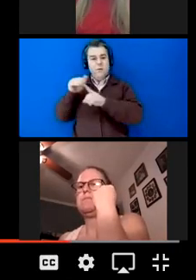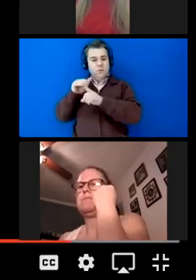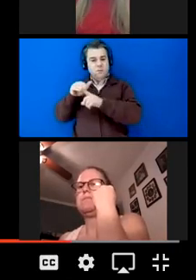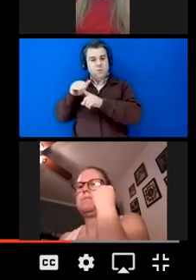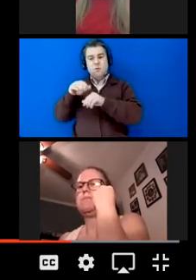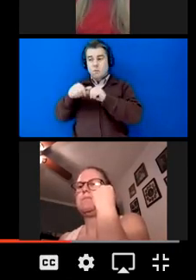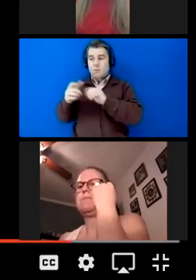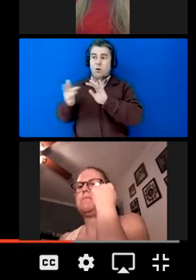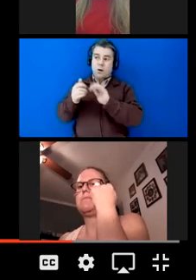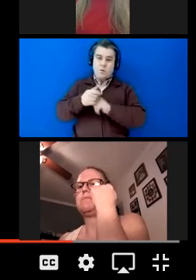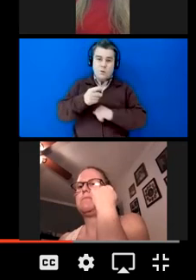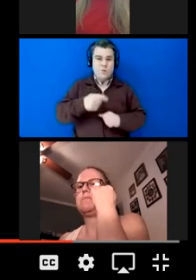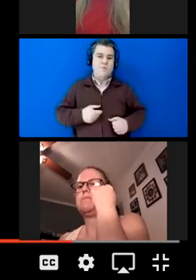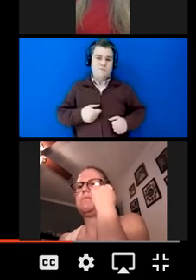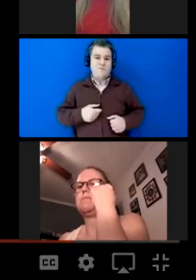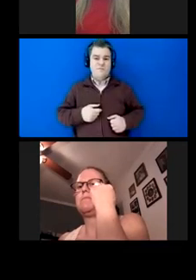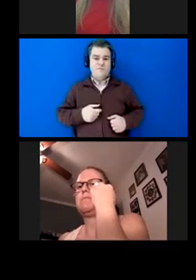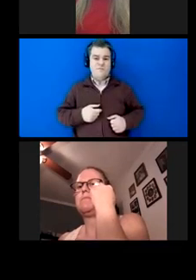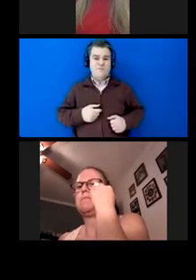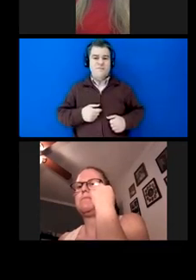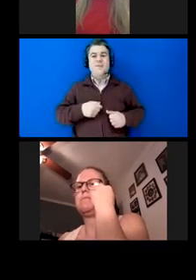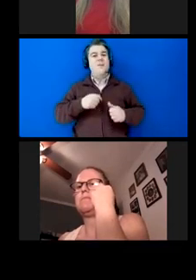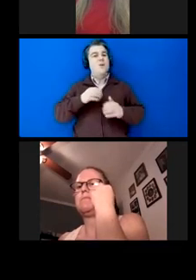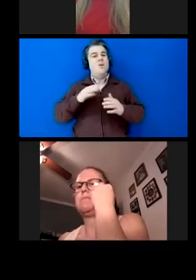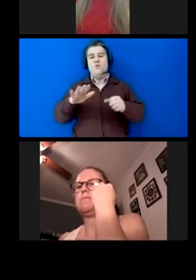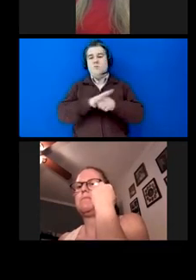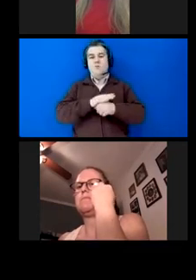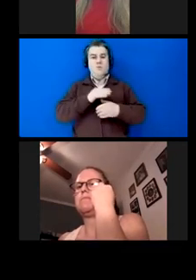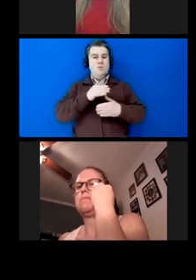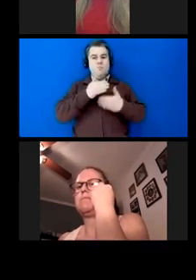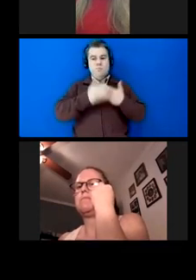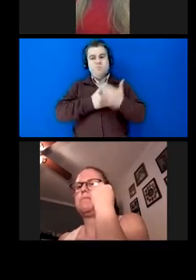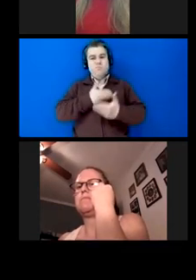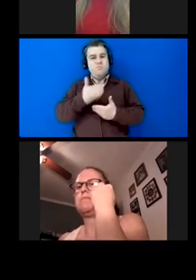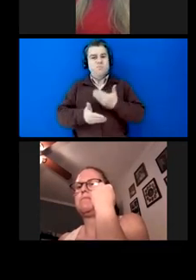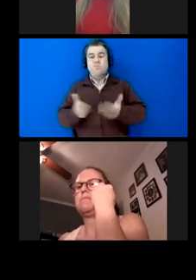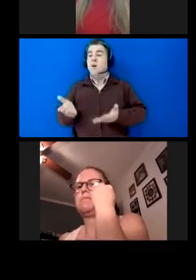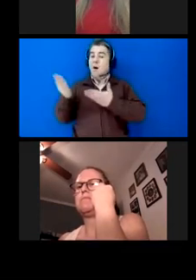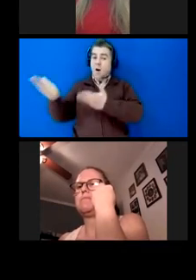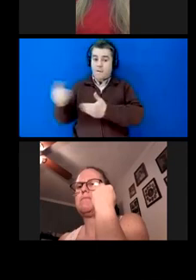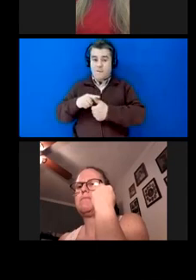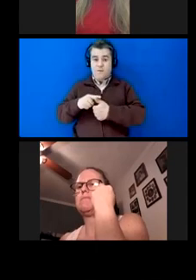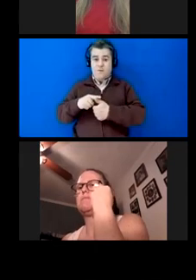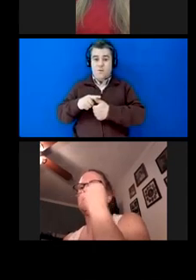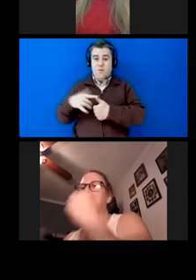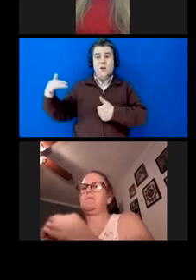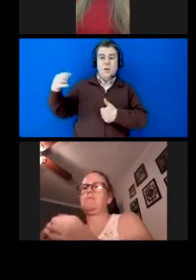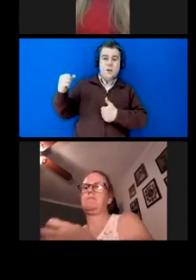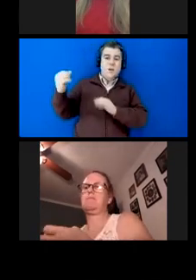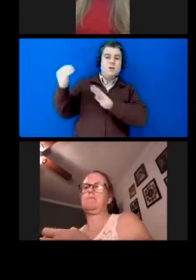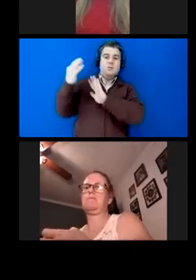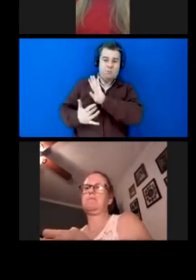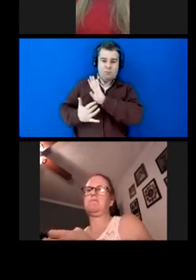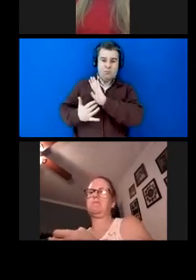touch with you. So that is the complete sampling sequence. You offer a sample. They say yes. They plug in their information.